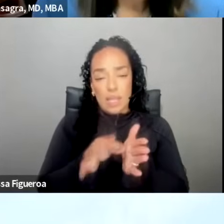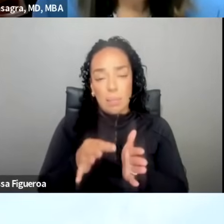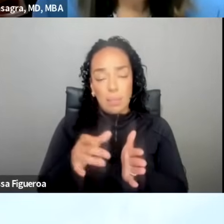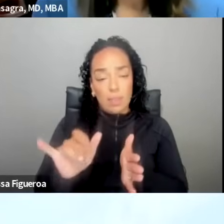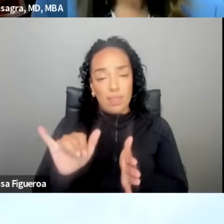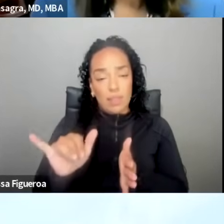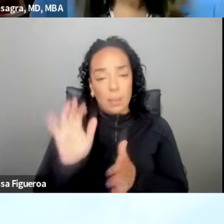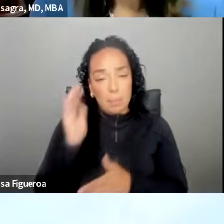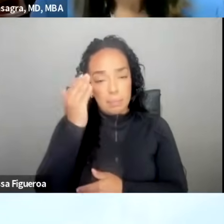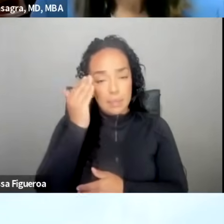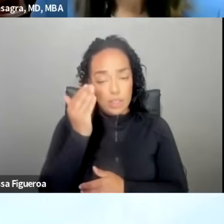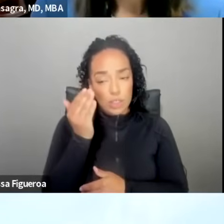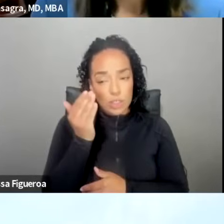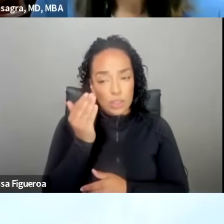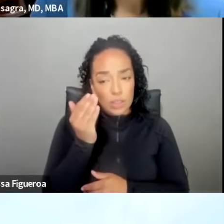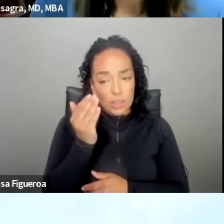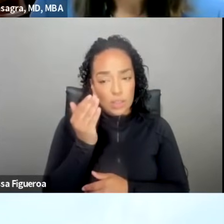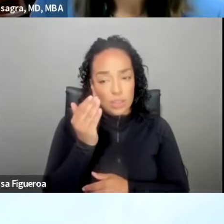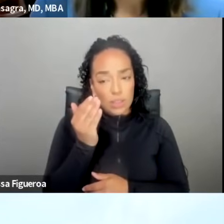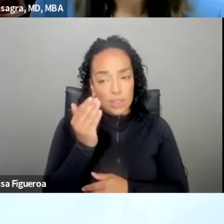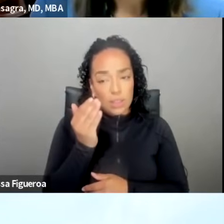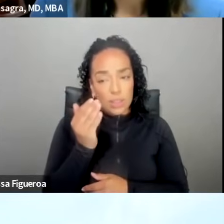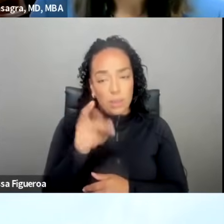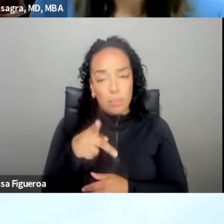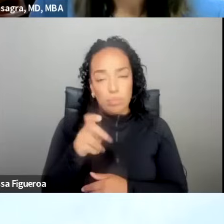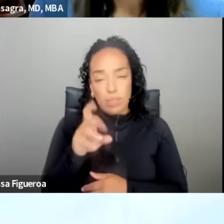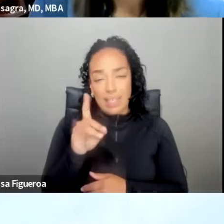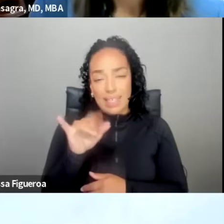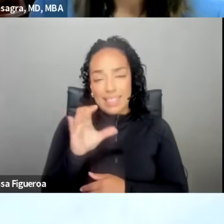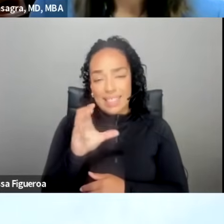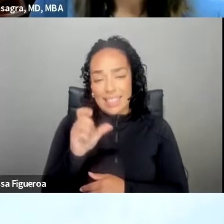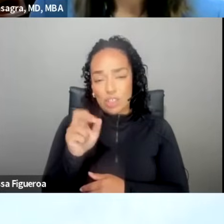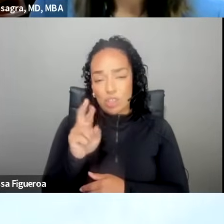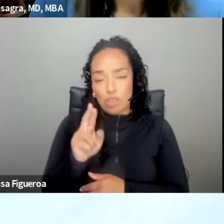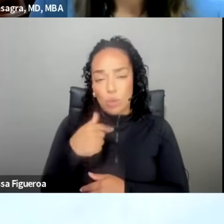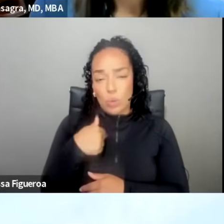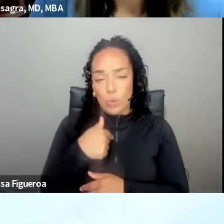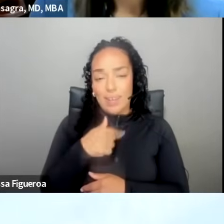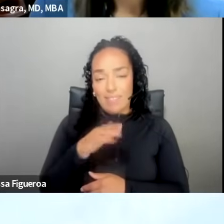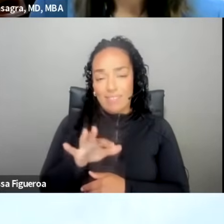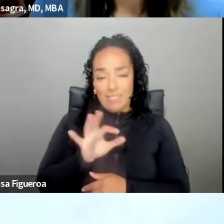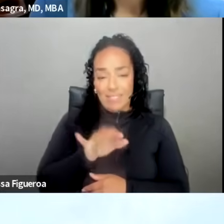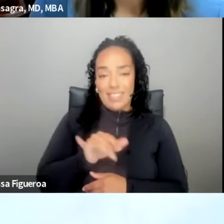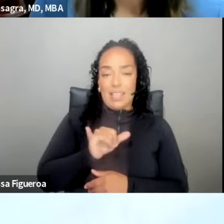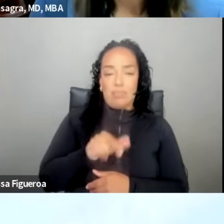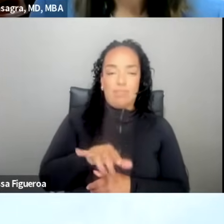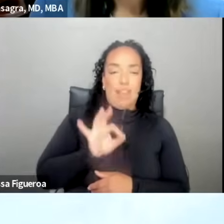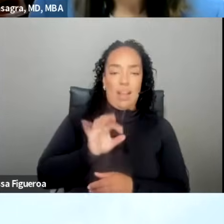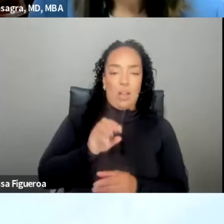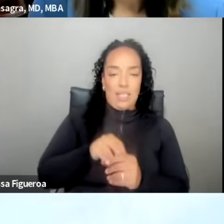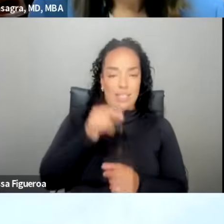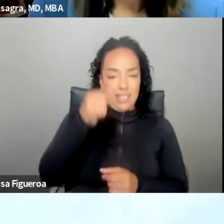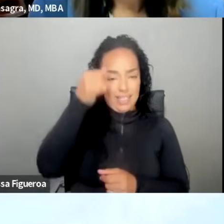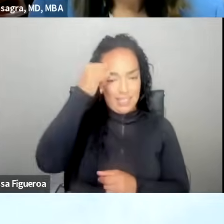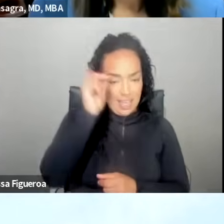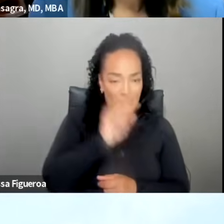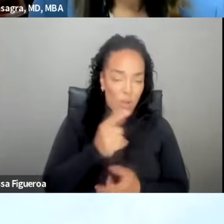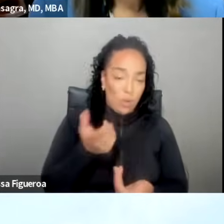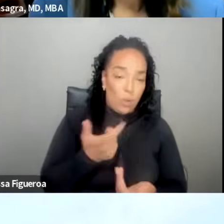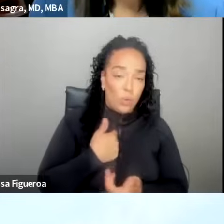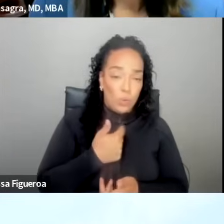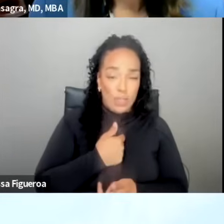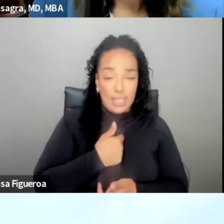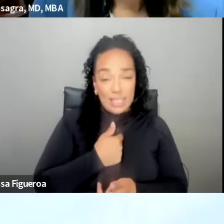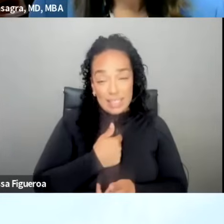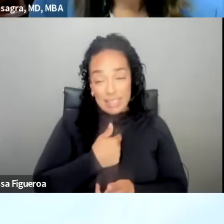be a predecessor to those that we have found in cattle. Our interpretation at this point is